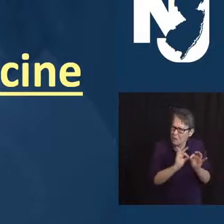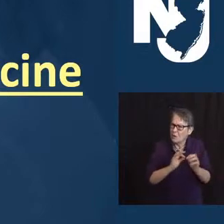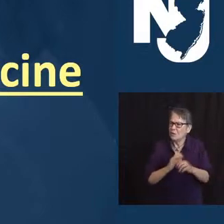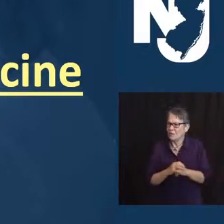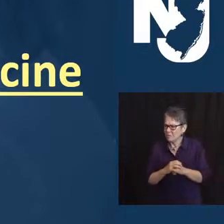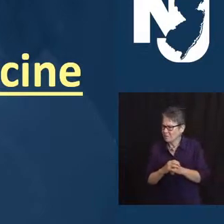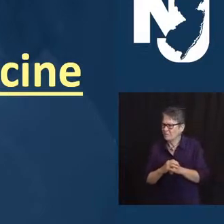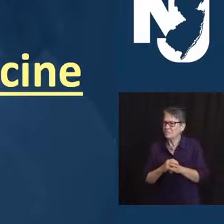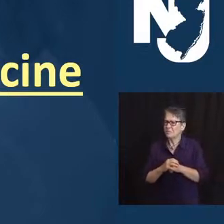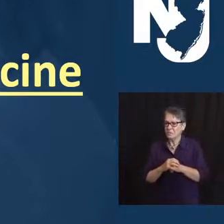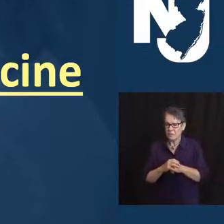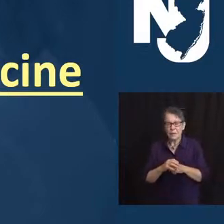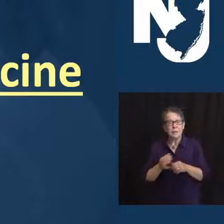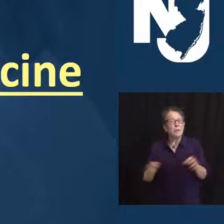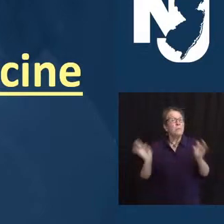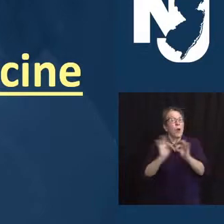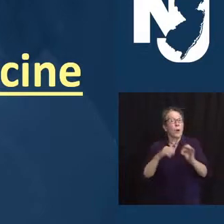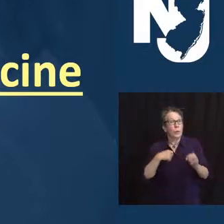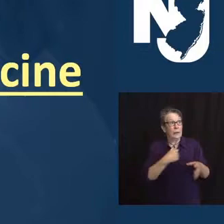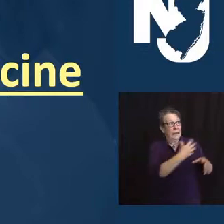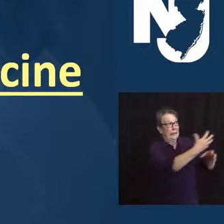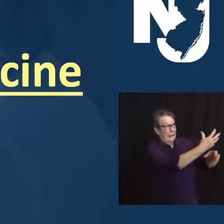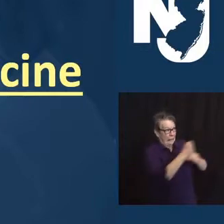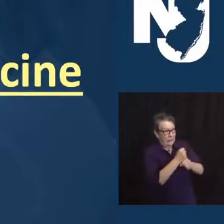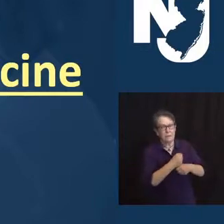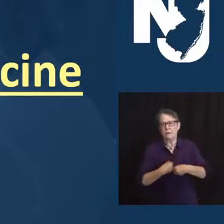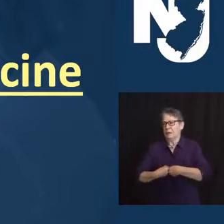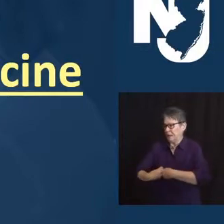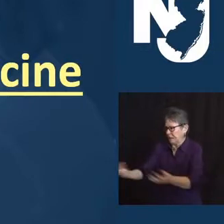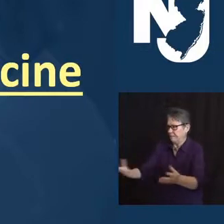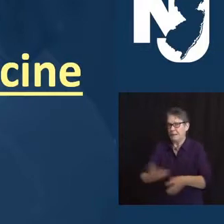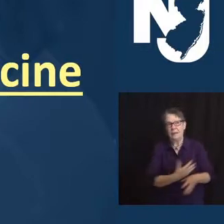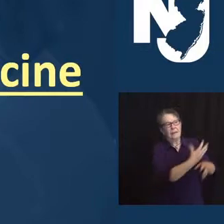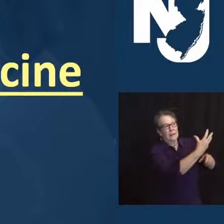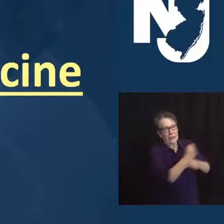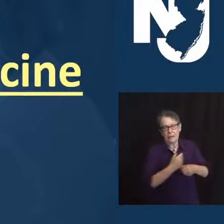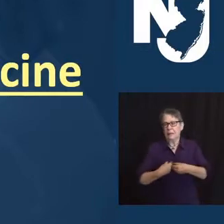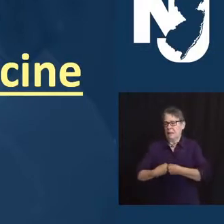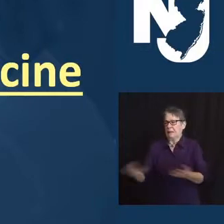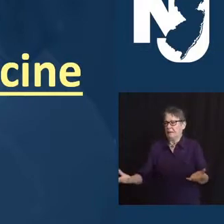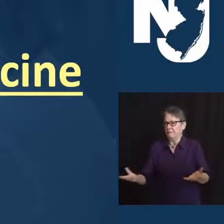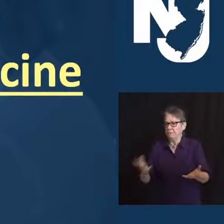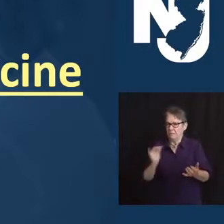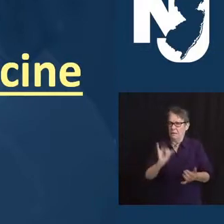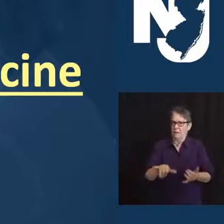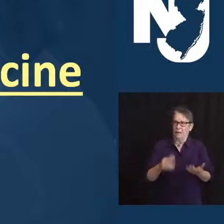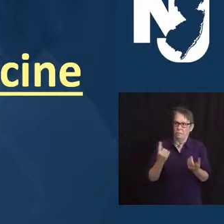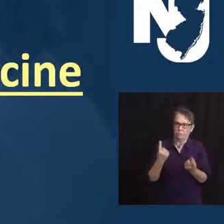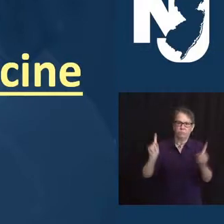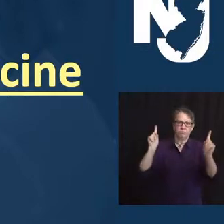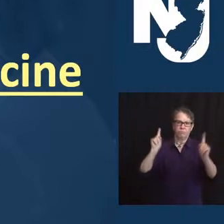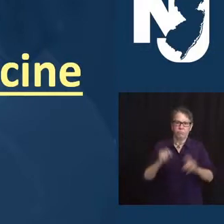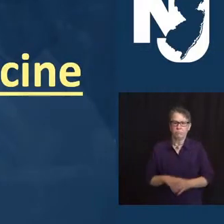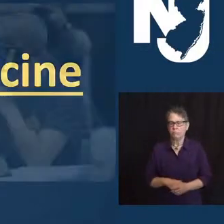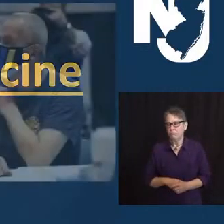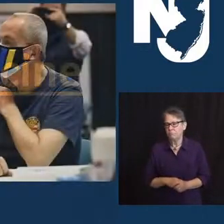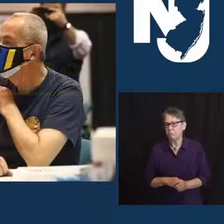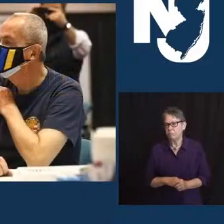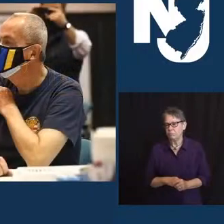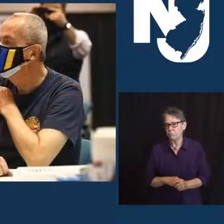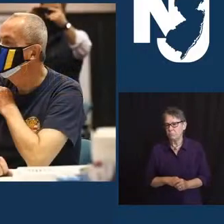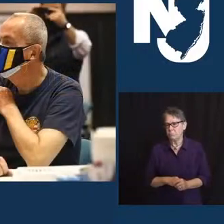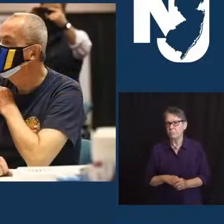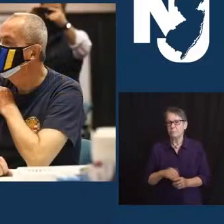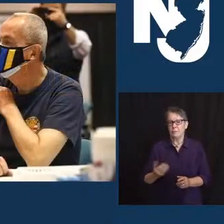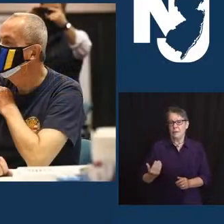are arriving than to have millions of doses sitting unused in a freezer. On Friday, Tammy